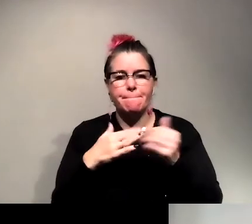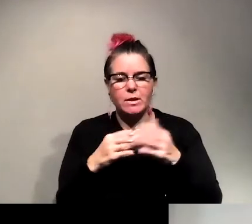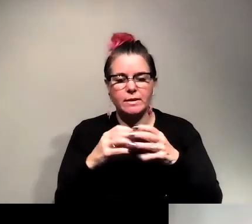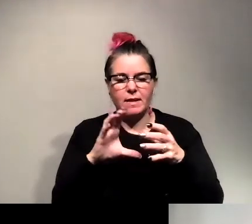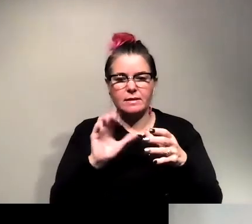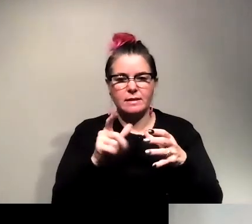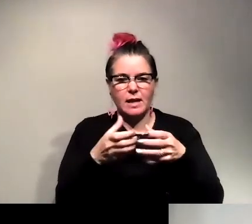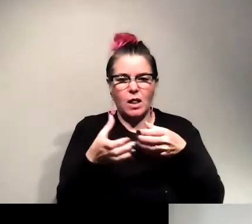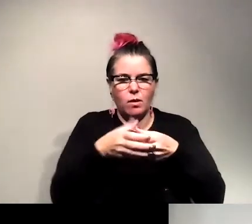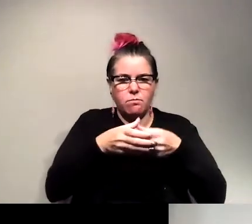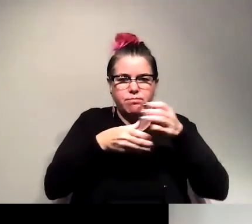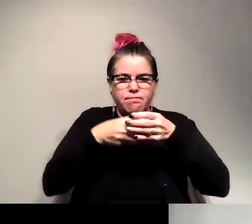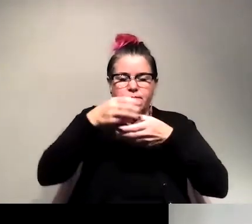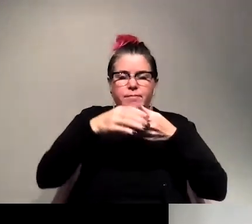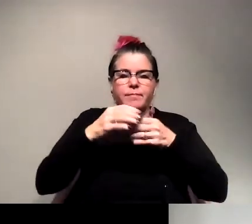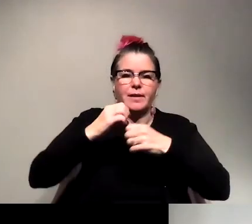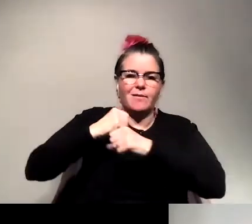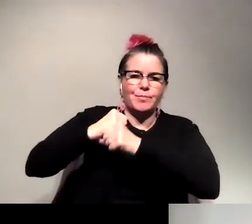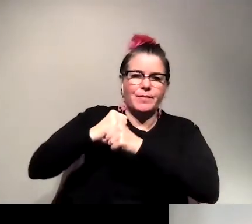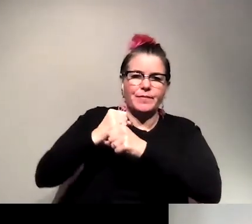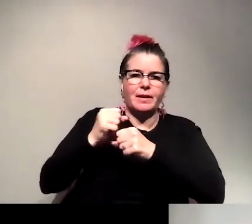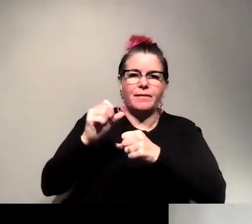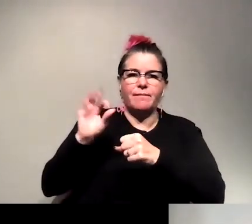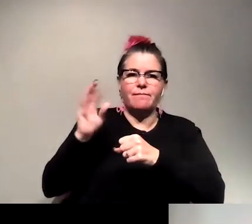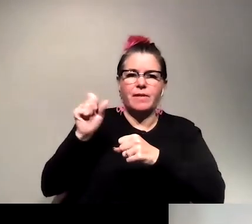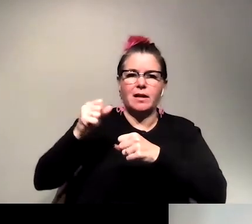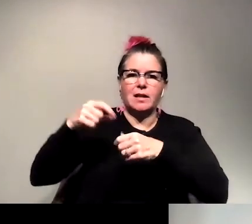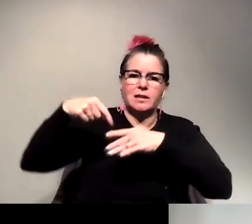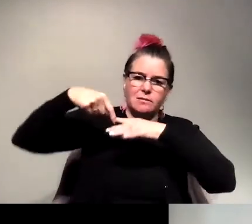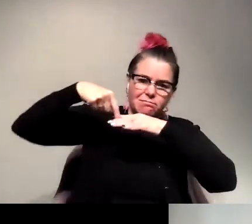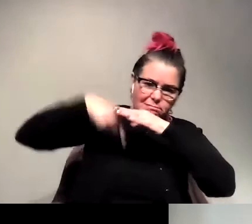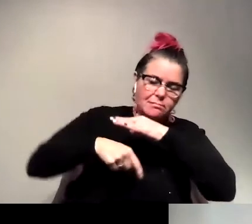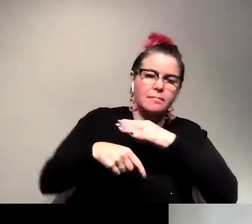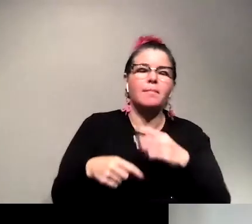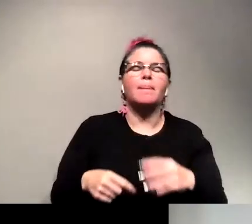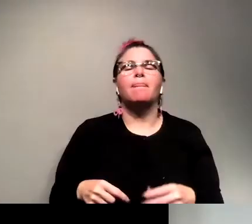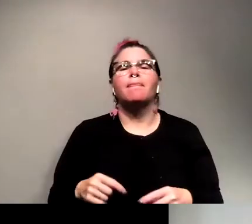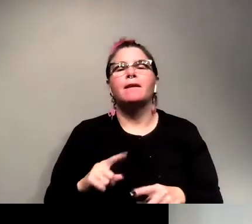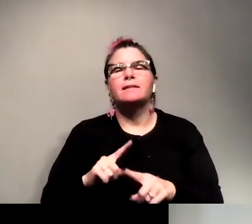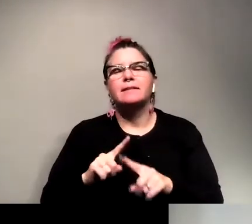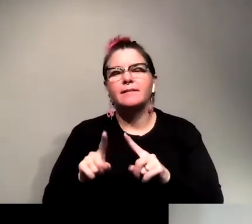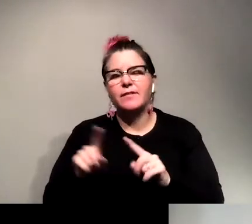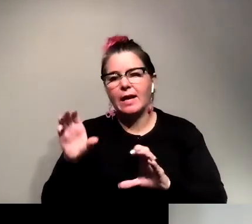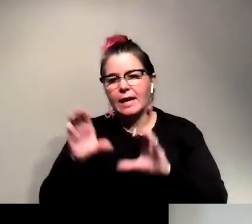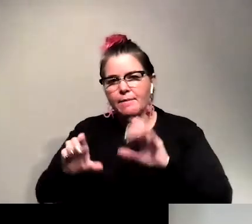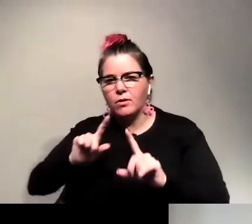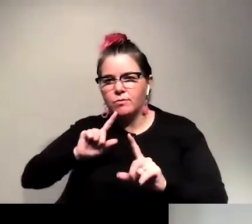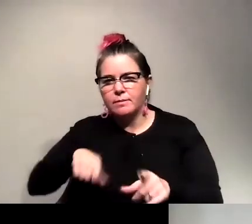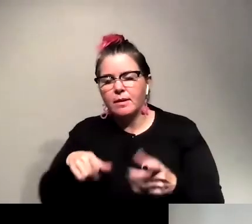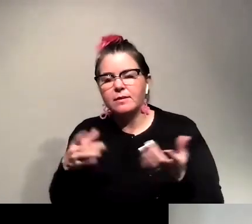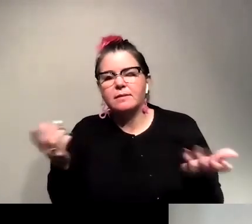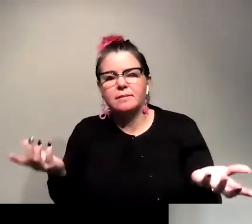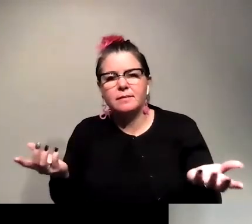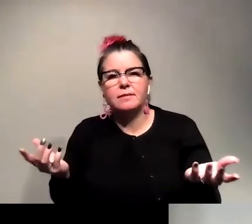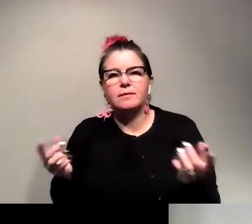help prevent the fungus from getting any deeper. There's a variety of different like chemical responses. So it really just depends,